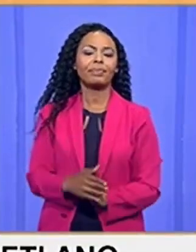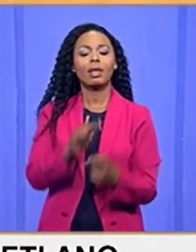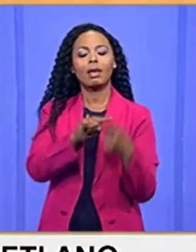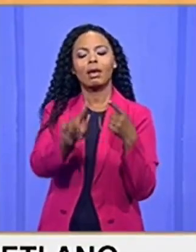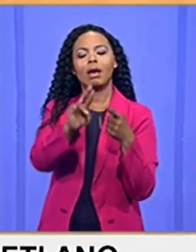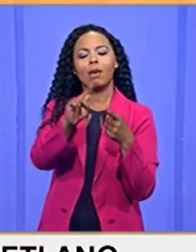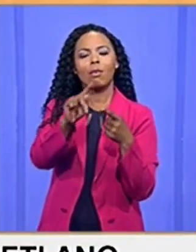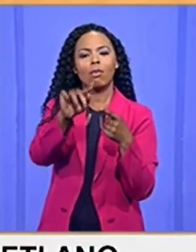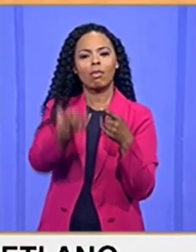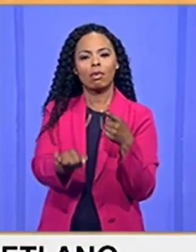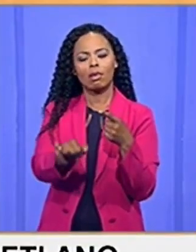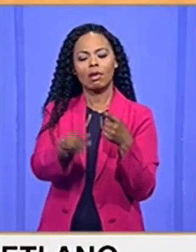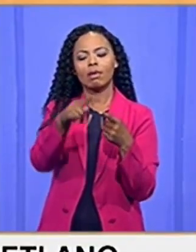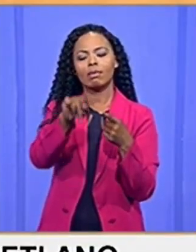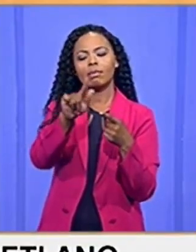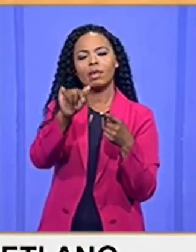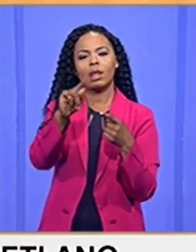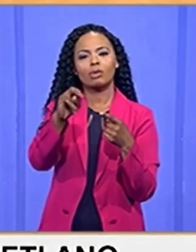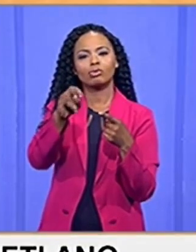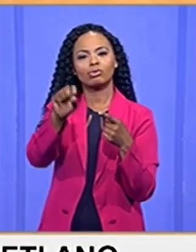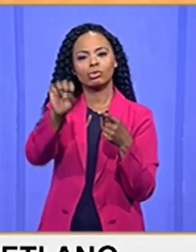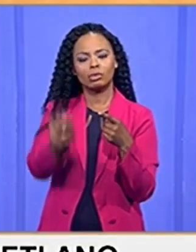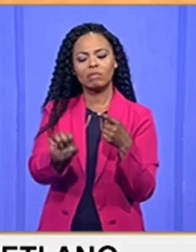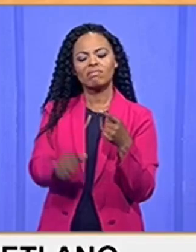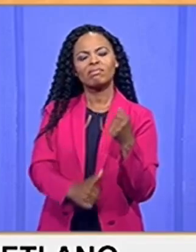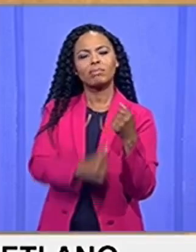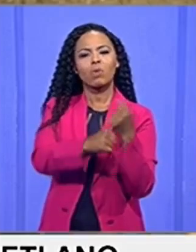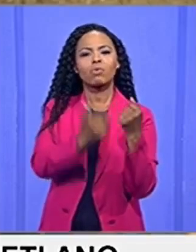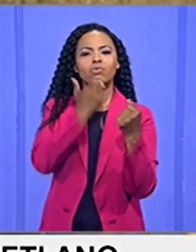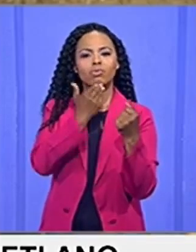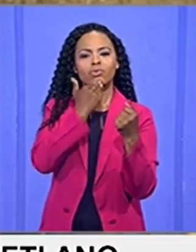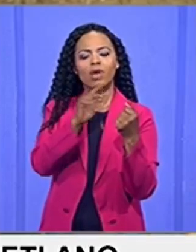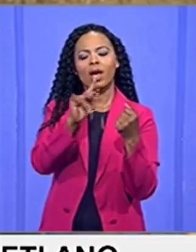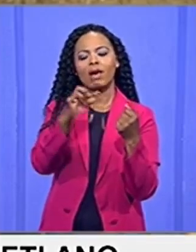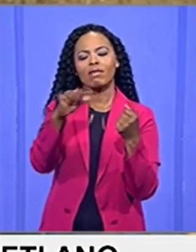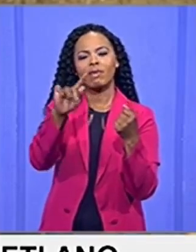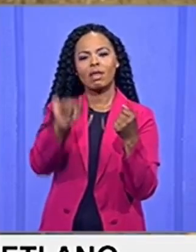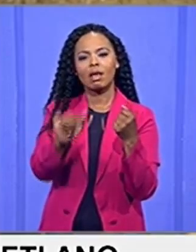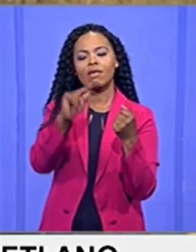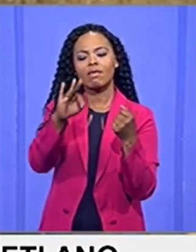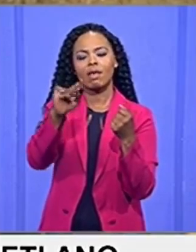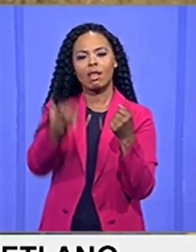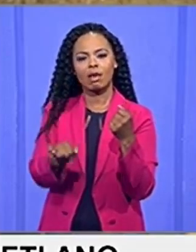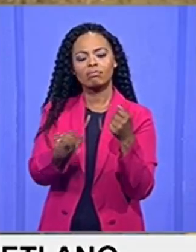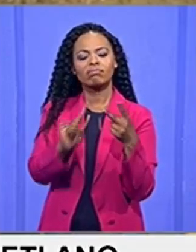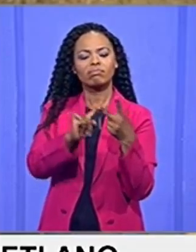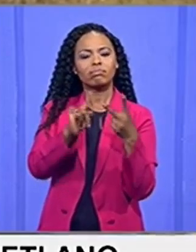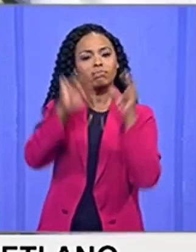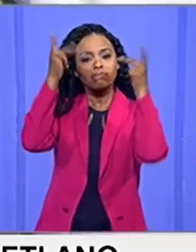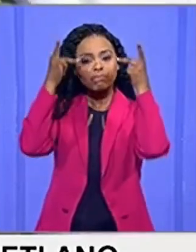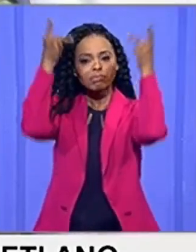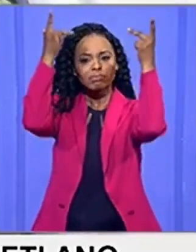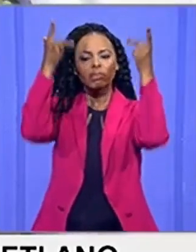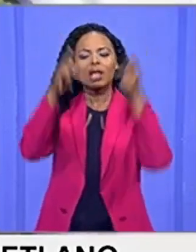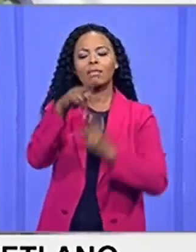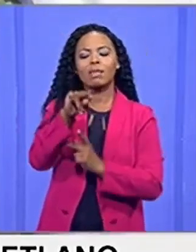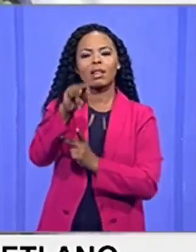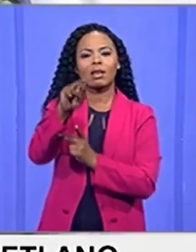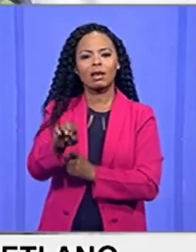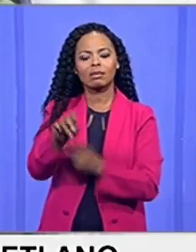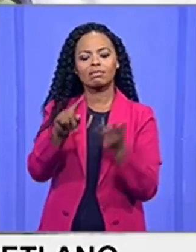Ramono Pilane Lentswe yo engwang nokeng ke kgosi kgolo Gafela, kgosi Gadi ka ekwa Pilane Motshegwe le